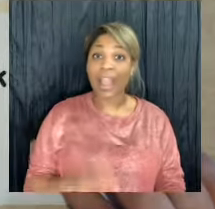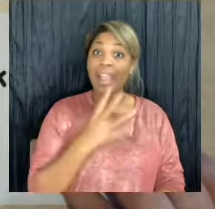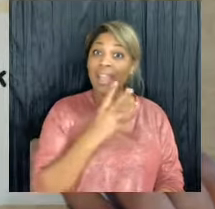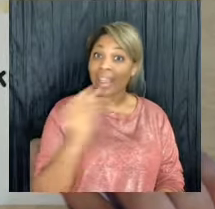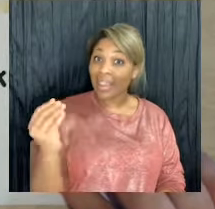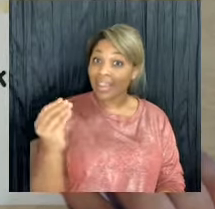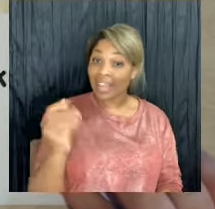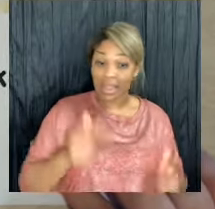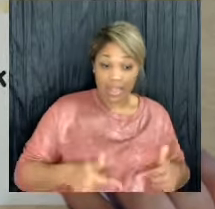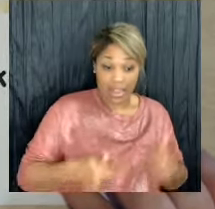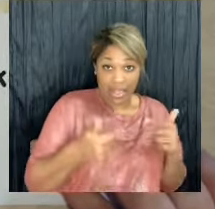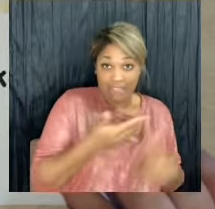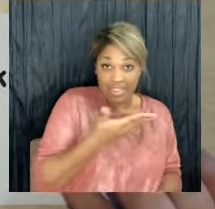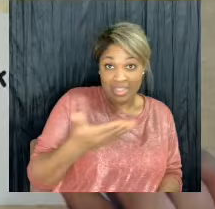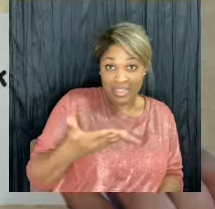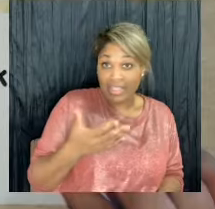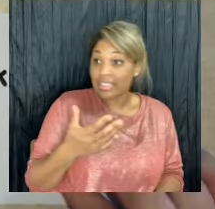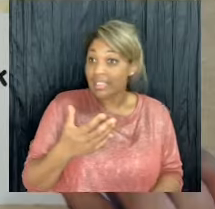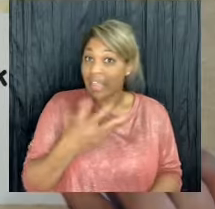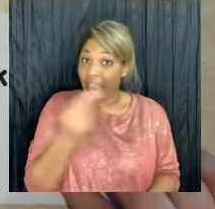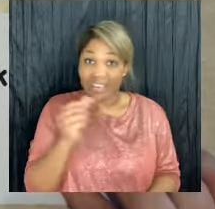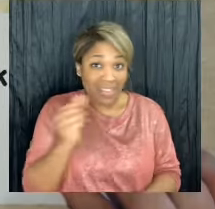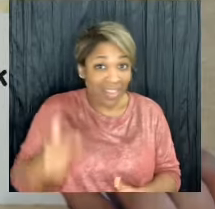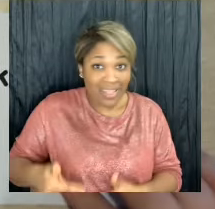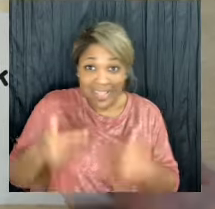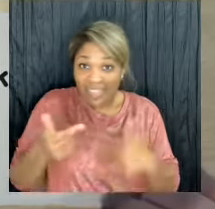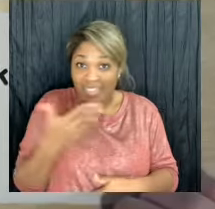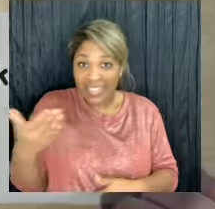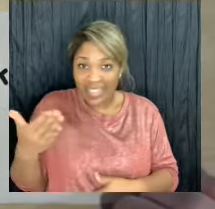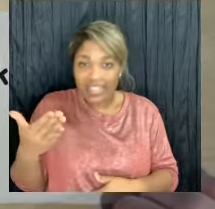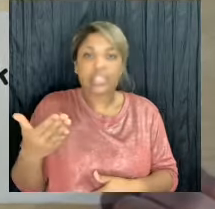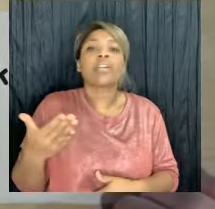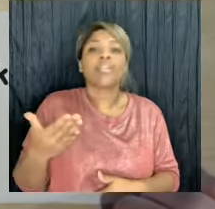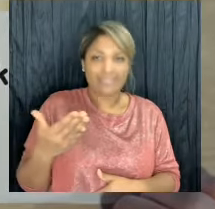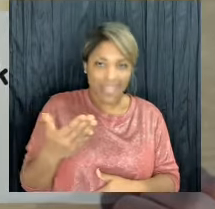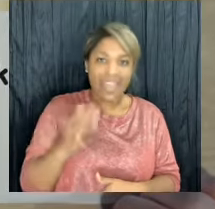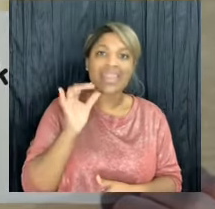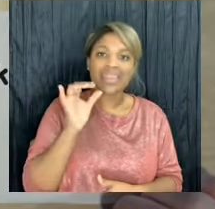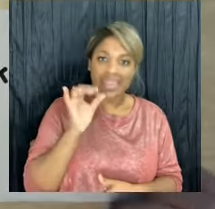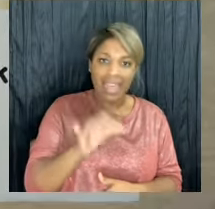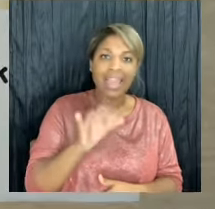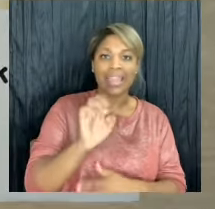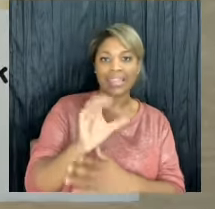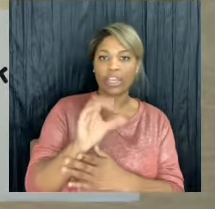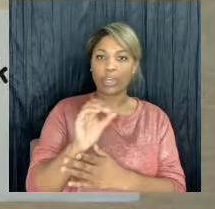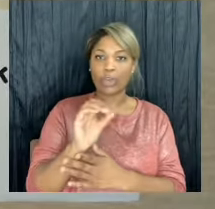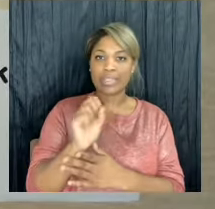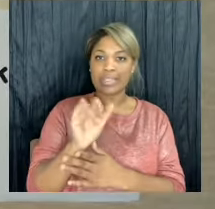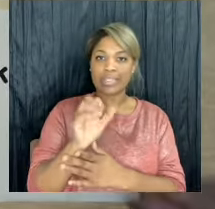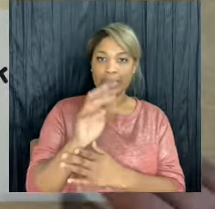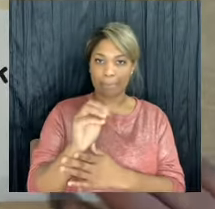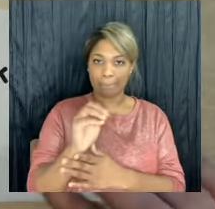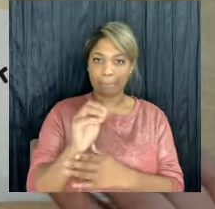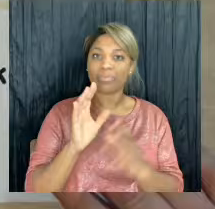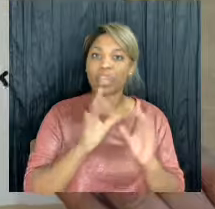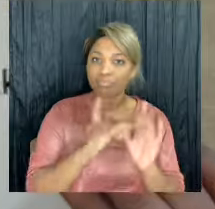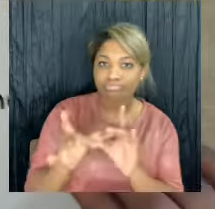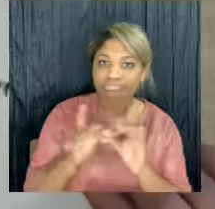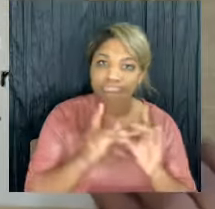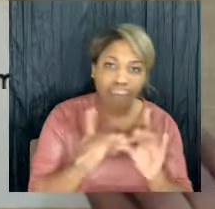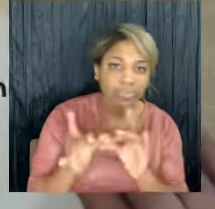things and non-living things make up an ecosystem. They interact together.